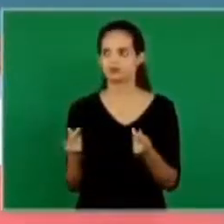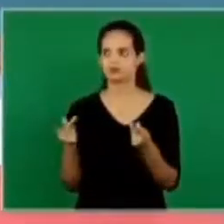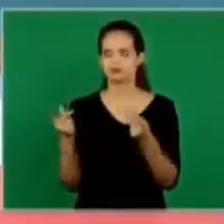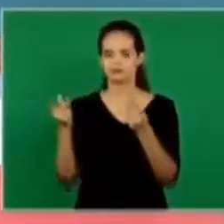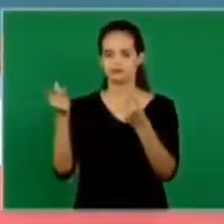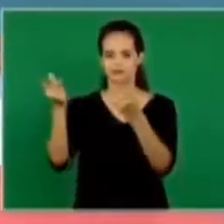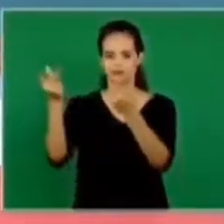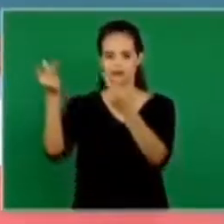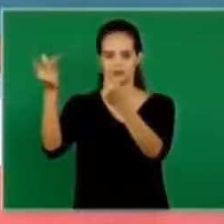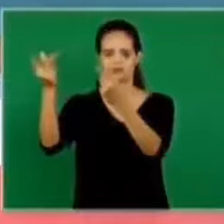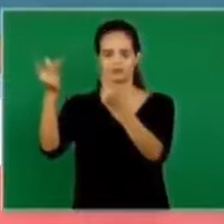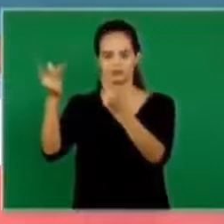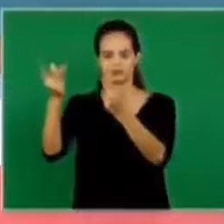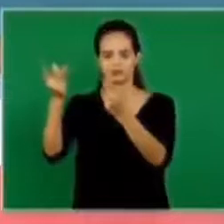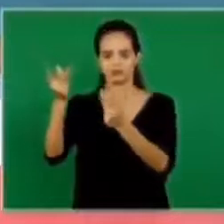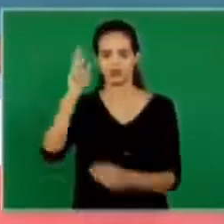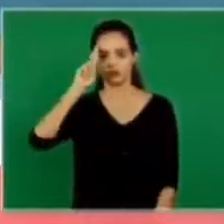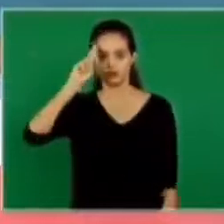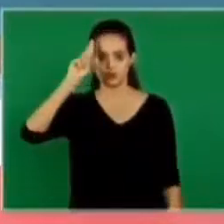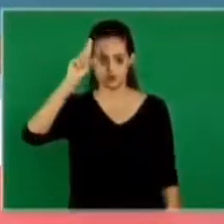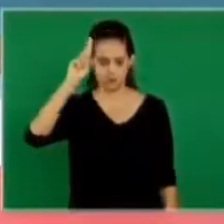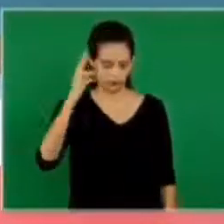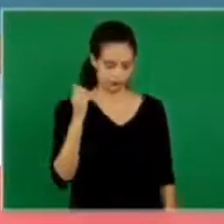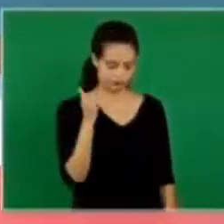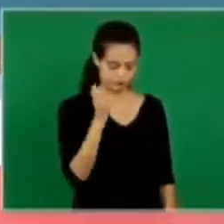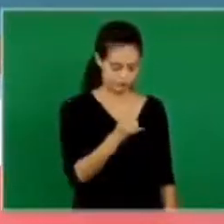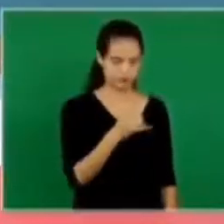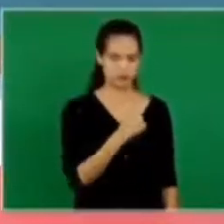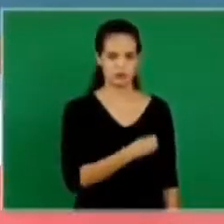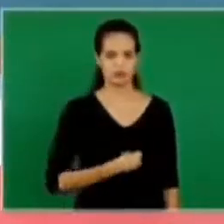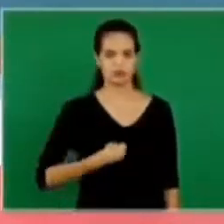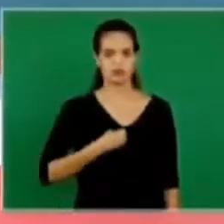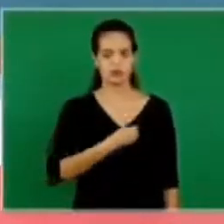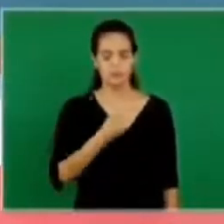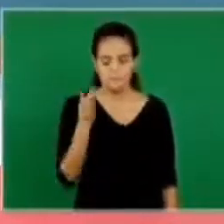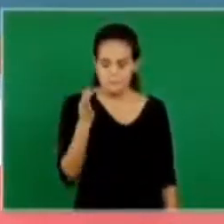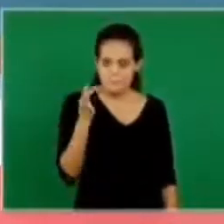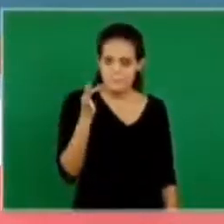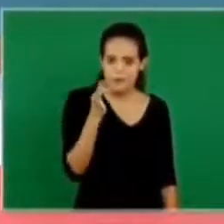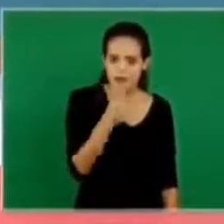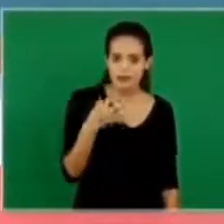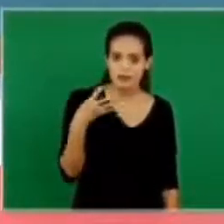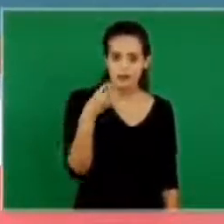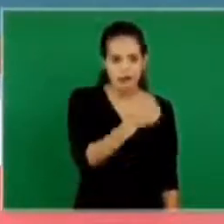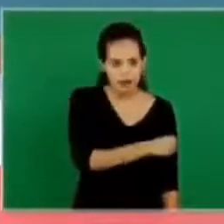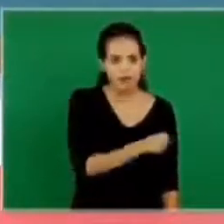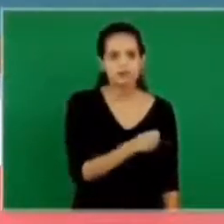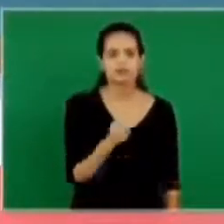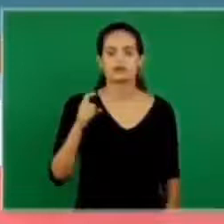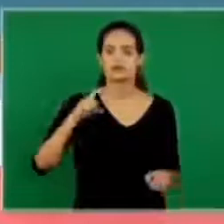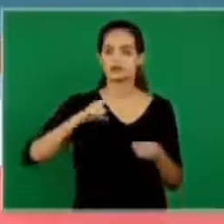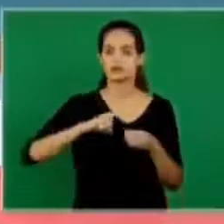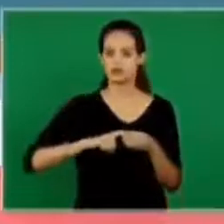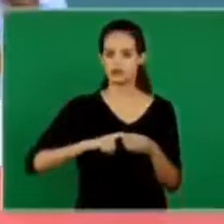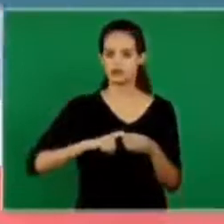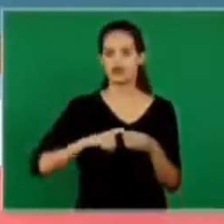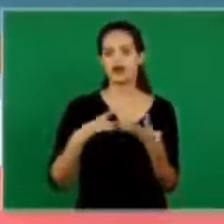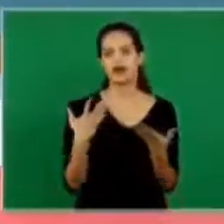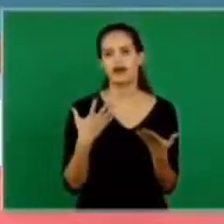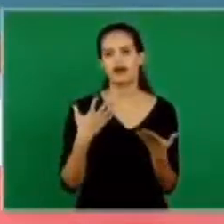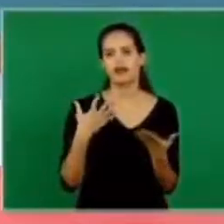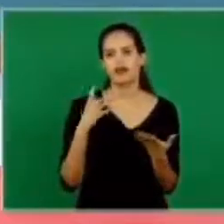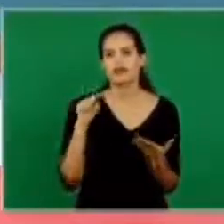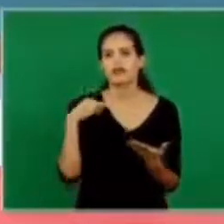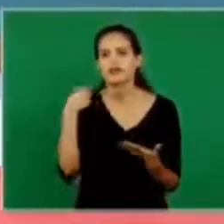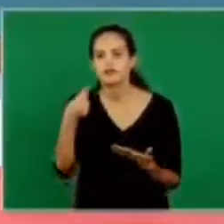When the Lord speaks for many times about the time, soon I'm coming near, it's not